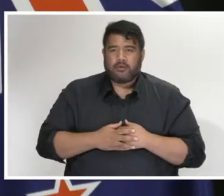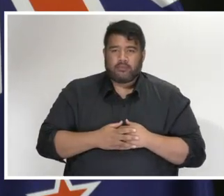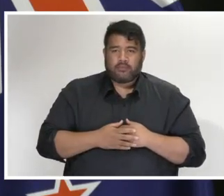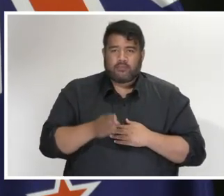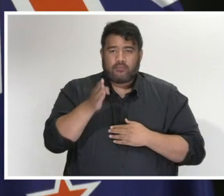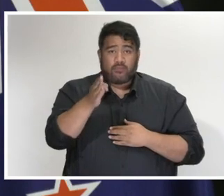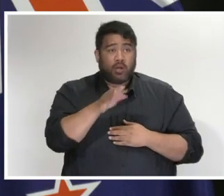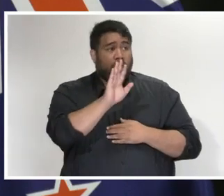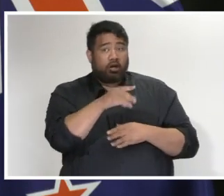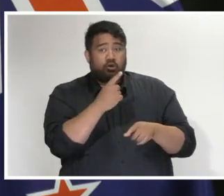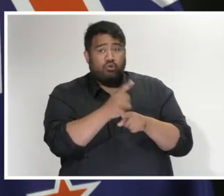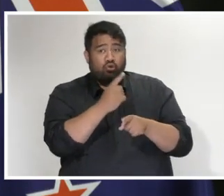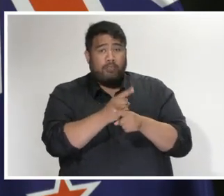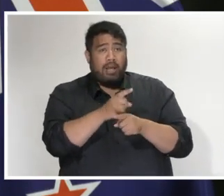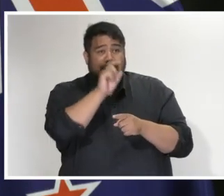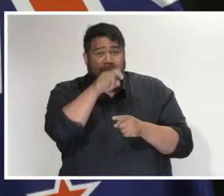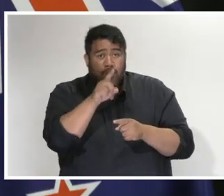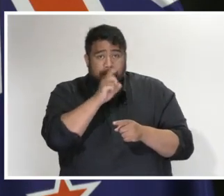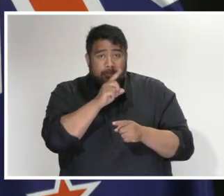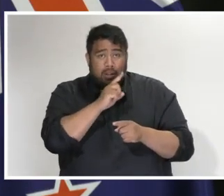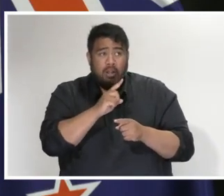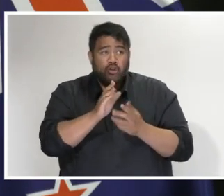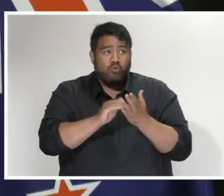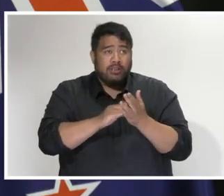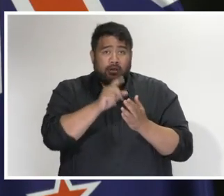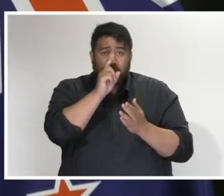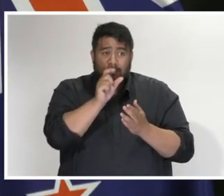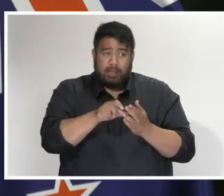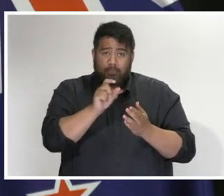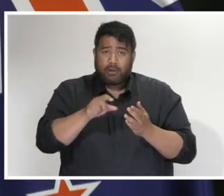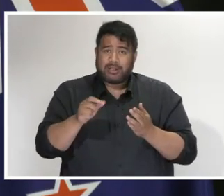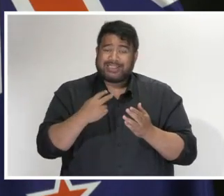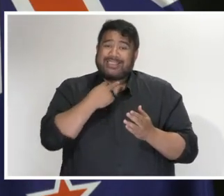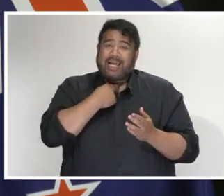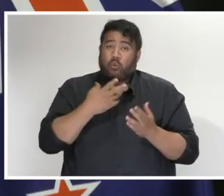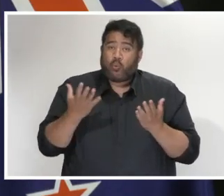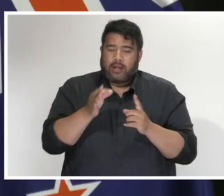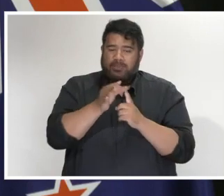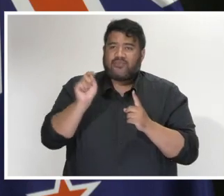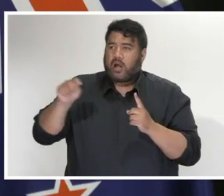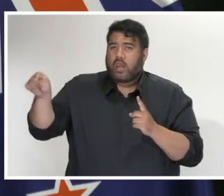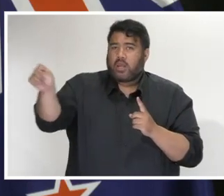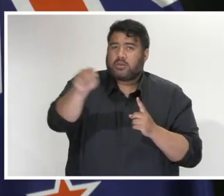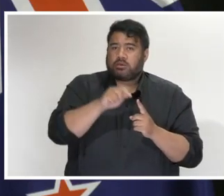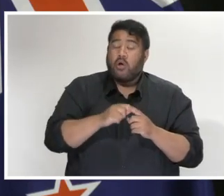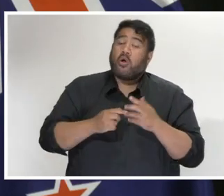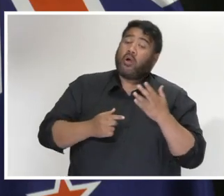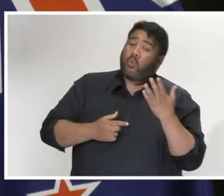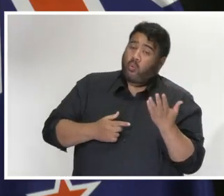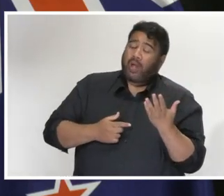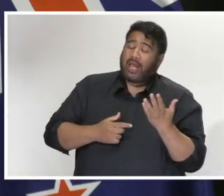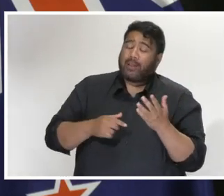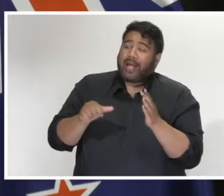Sorry? Kiwis who are stuck in the Pacific? As you can imagine, at the moment, there is a bit of a focus on what we can do for those stranded